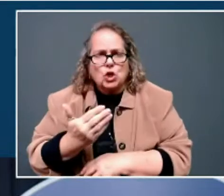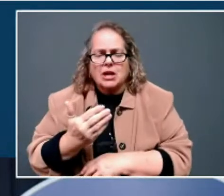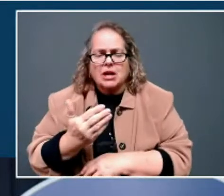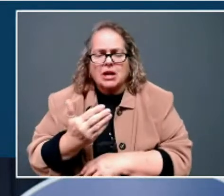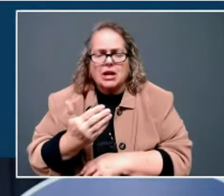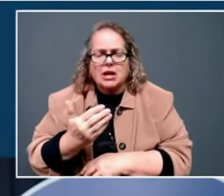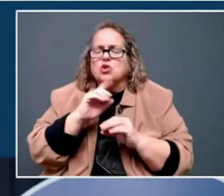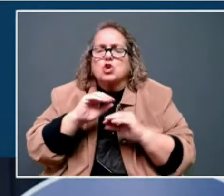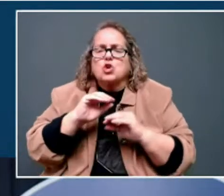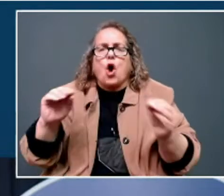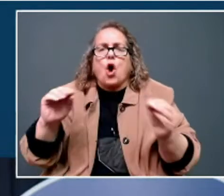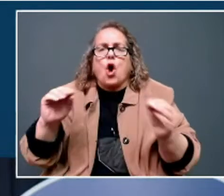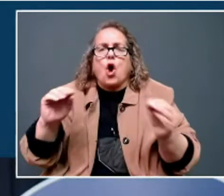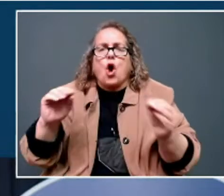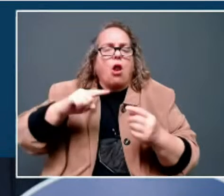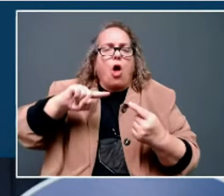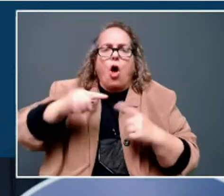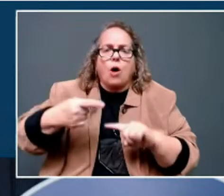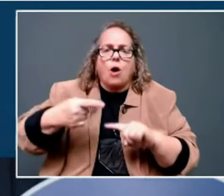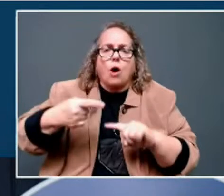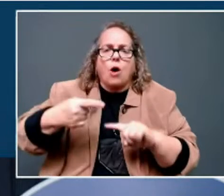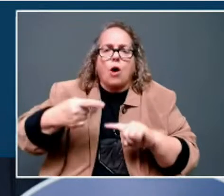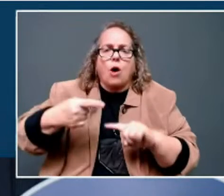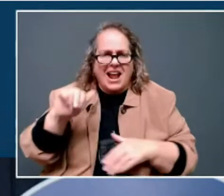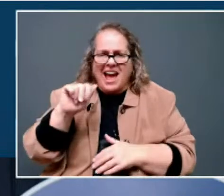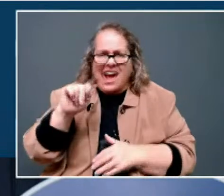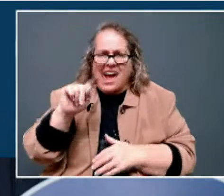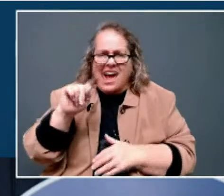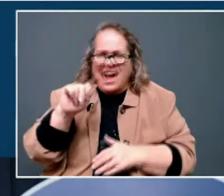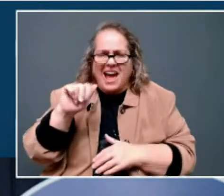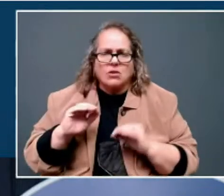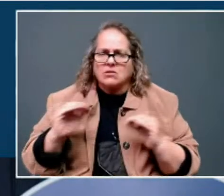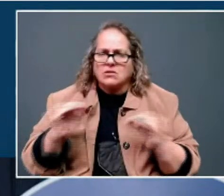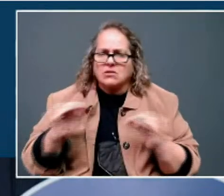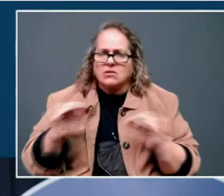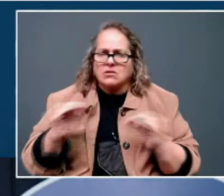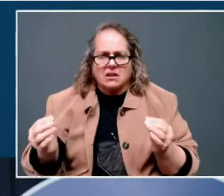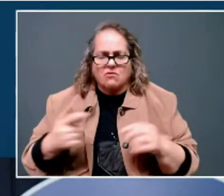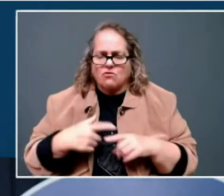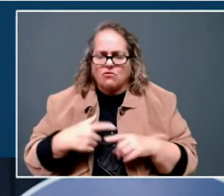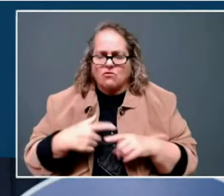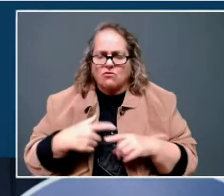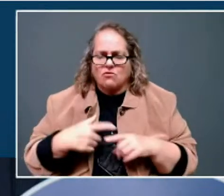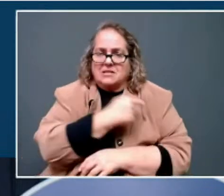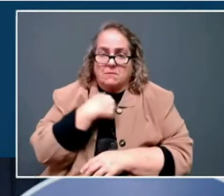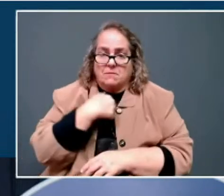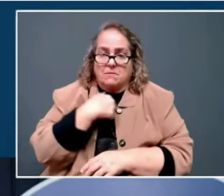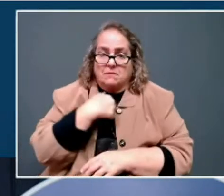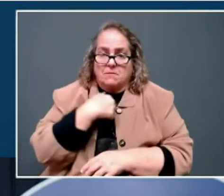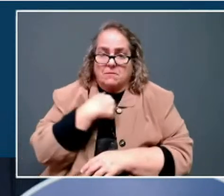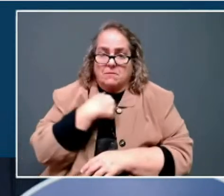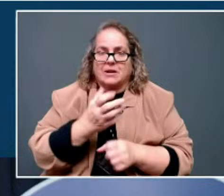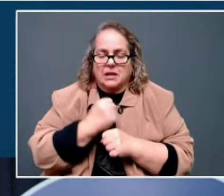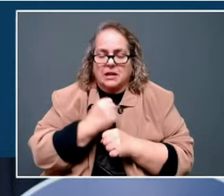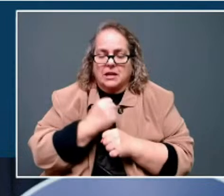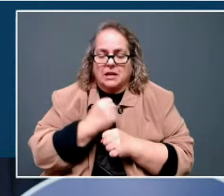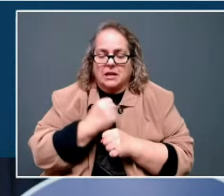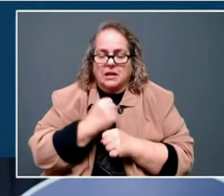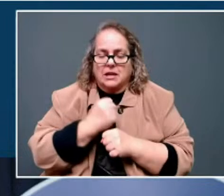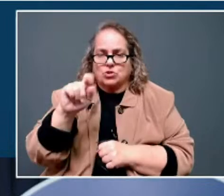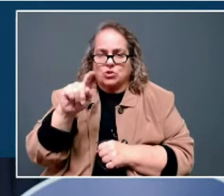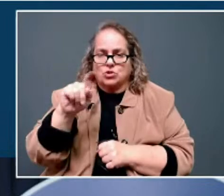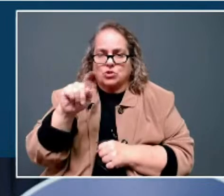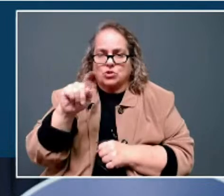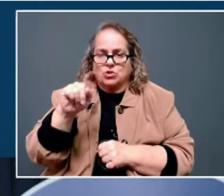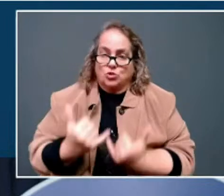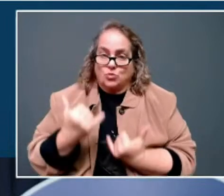kids at all of any long-term nature from these vaccines. My son's getting boosted today. He falls in that